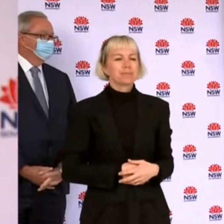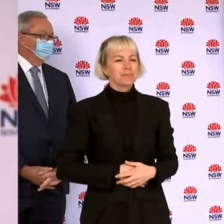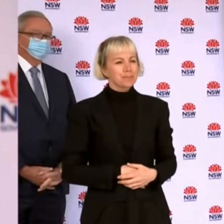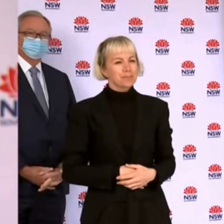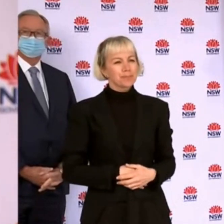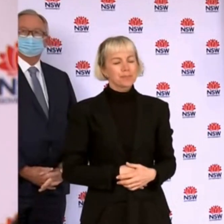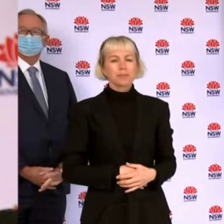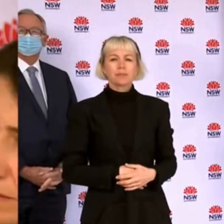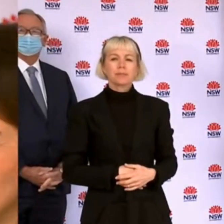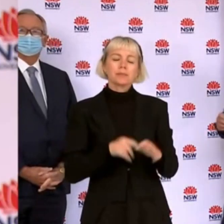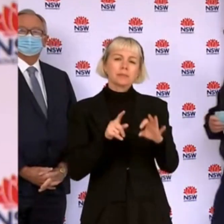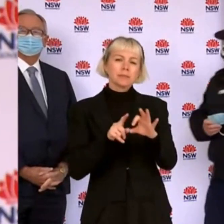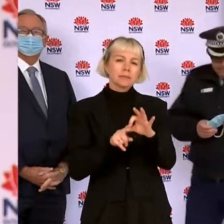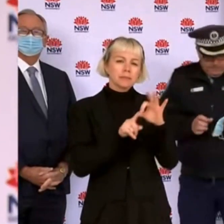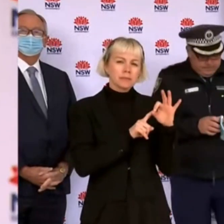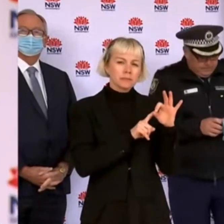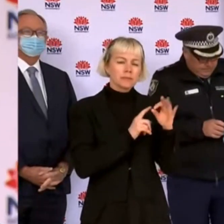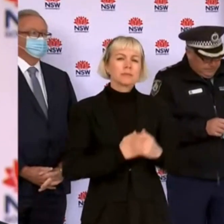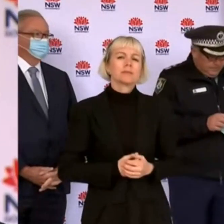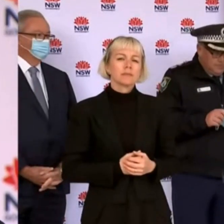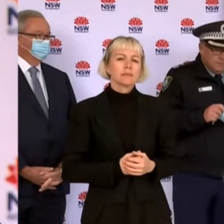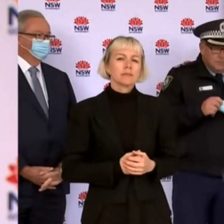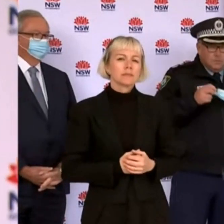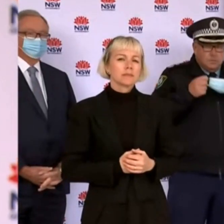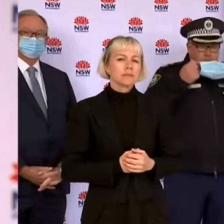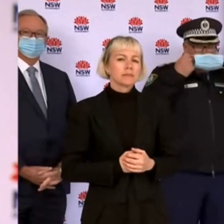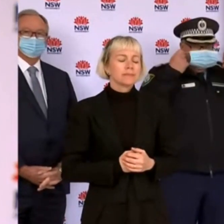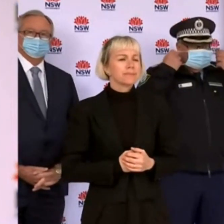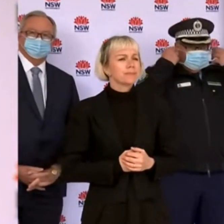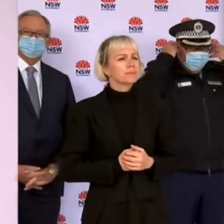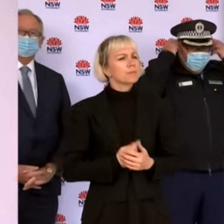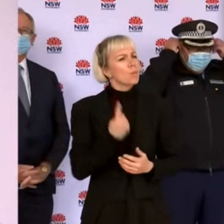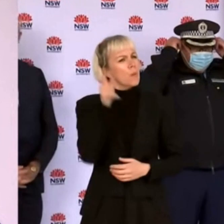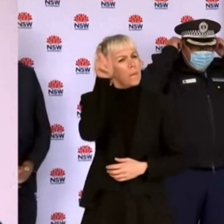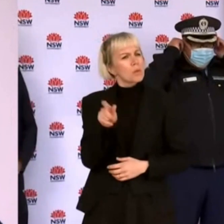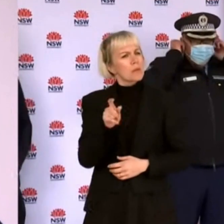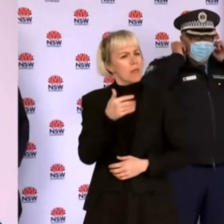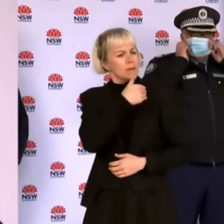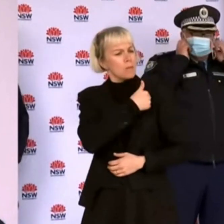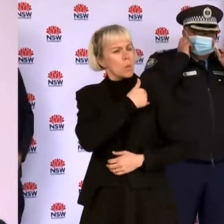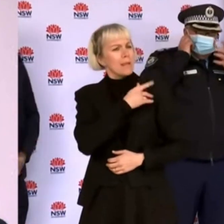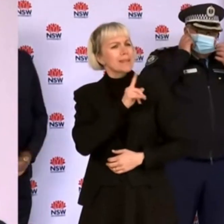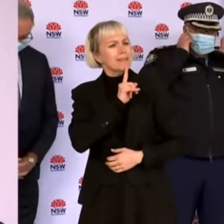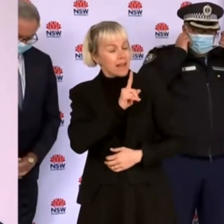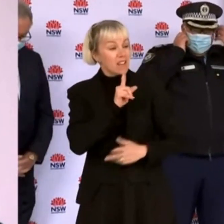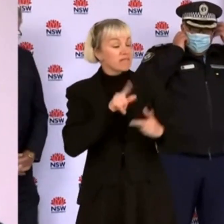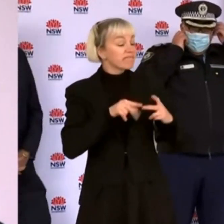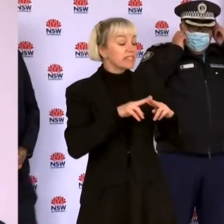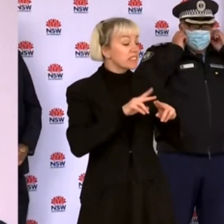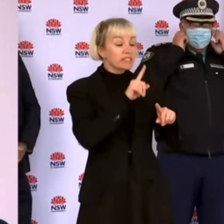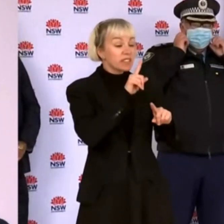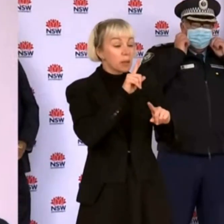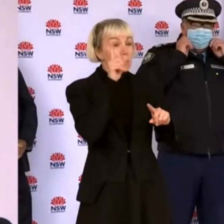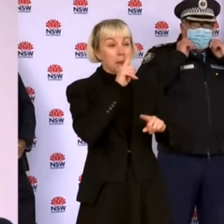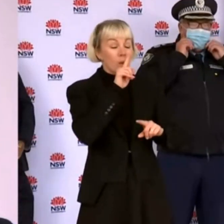morning has said that if we can't stop community transmission, we might need a plan B. That was after the Health Minister said that if people don't do what